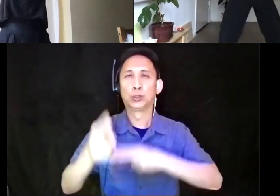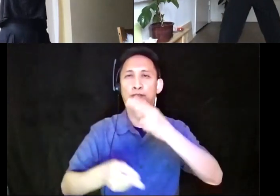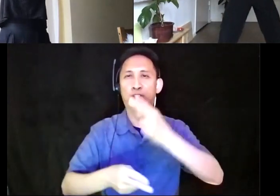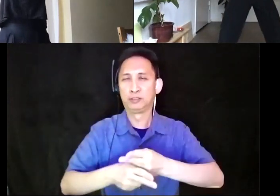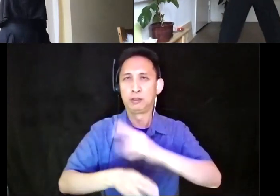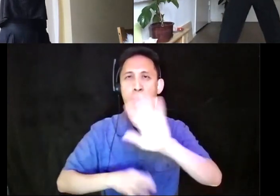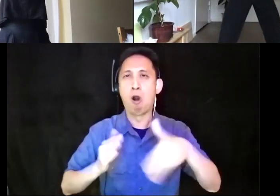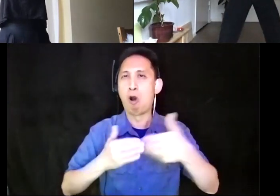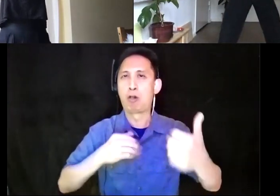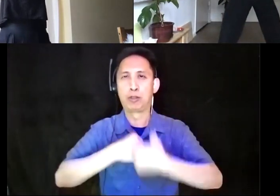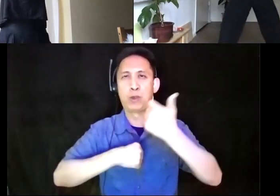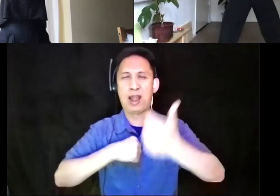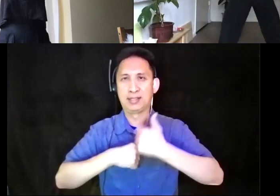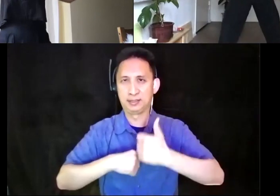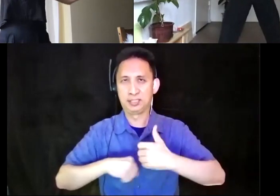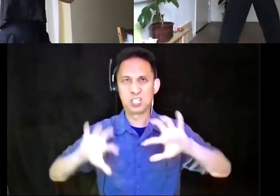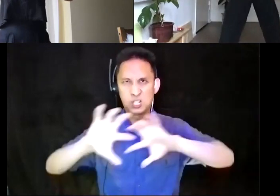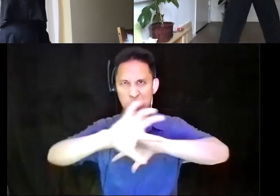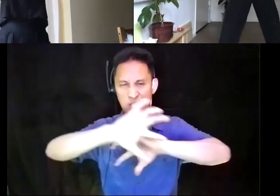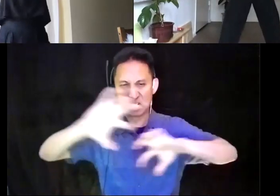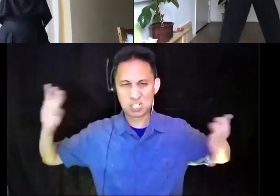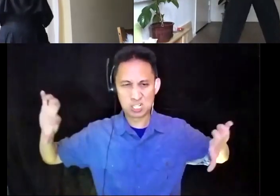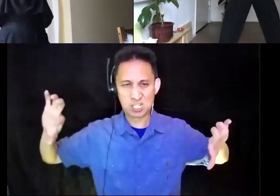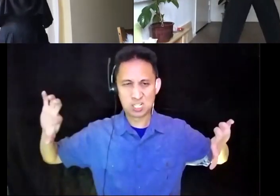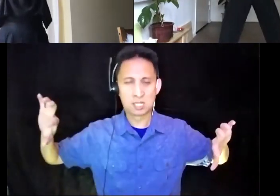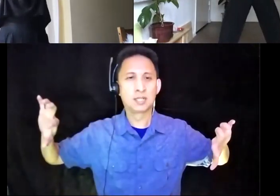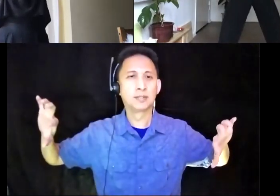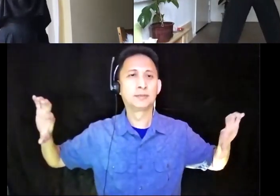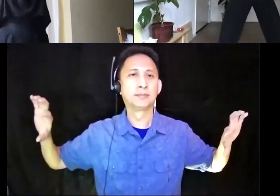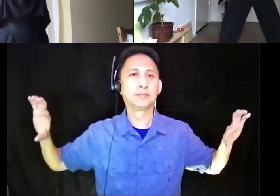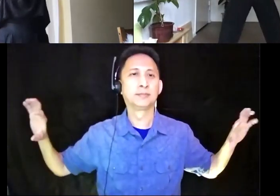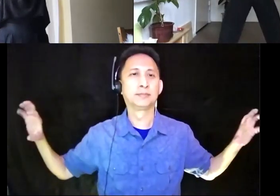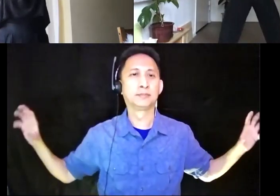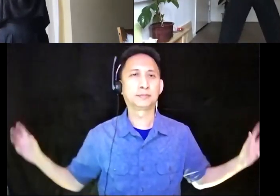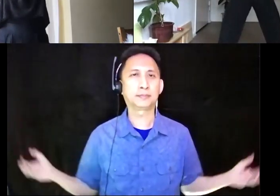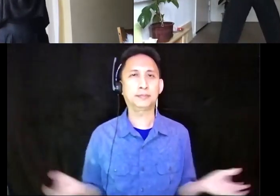universe. Return.